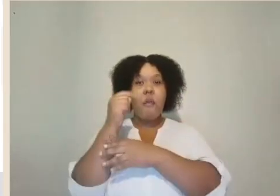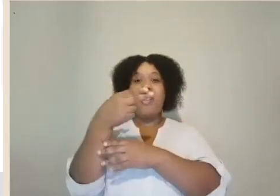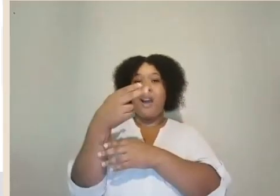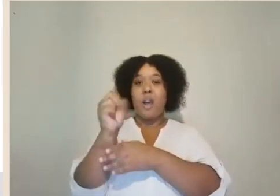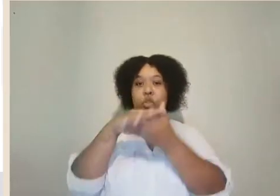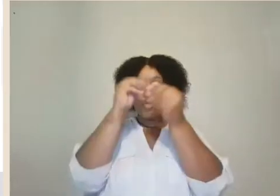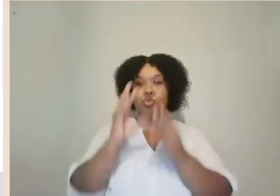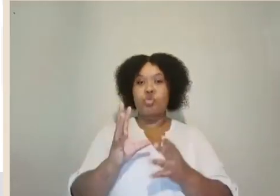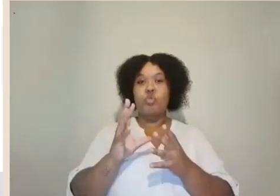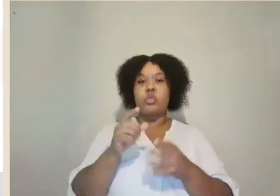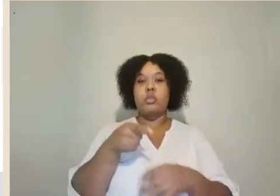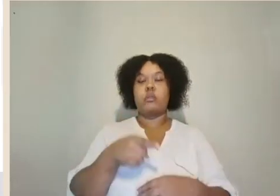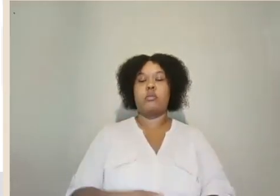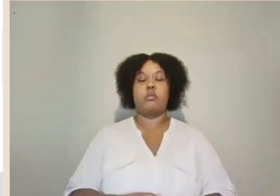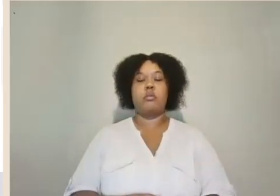population.